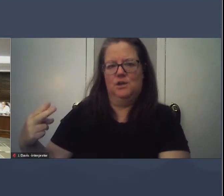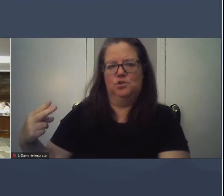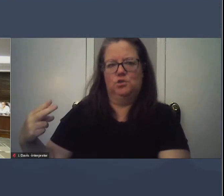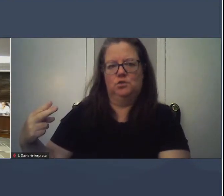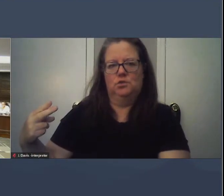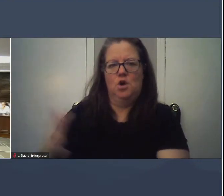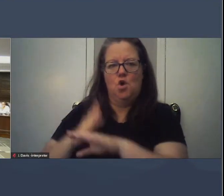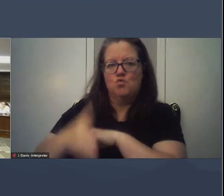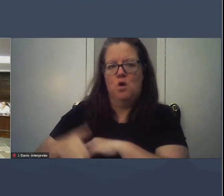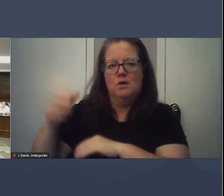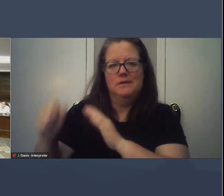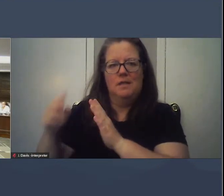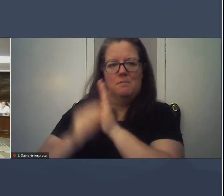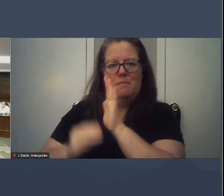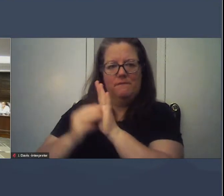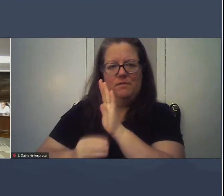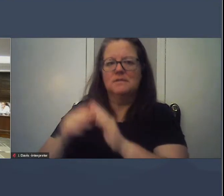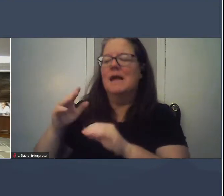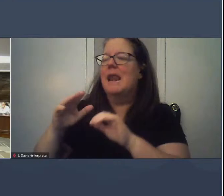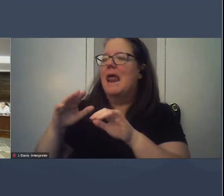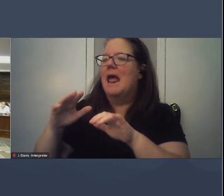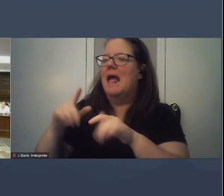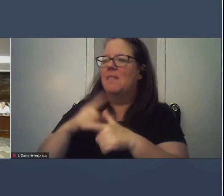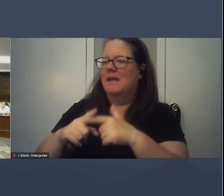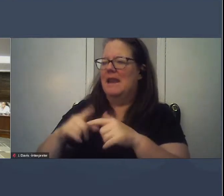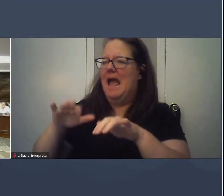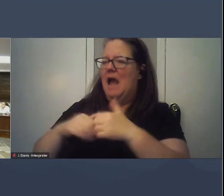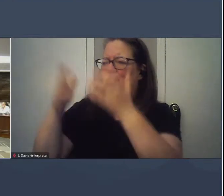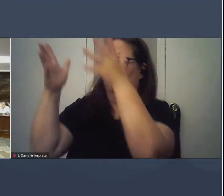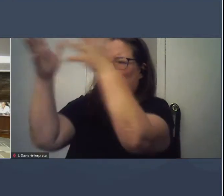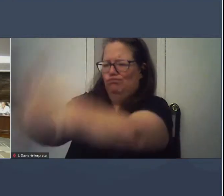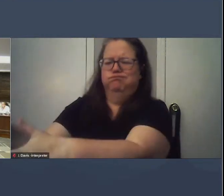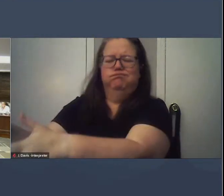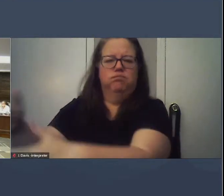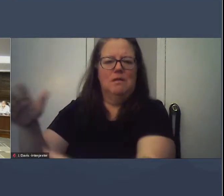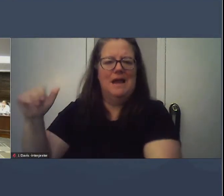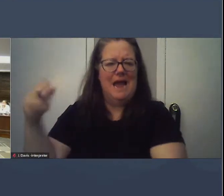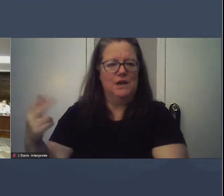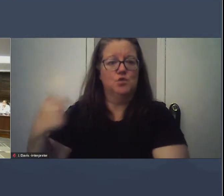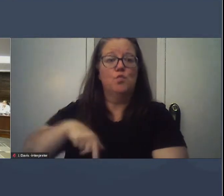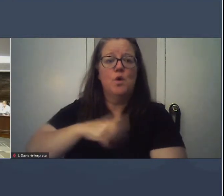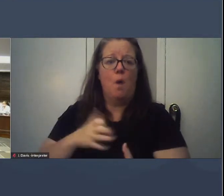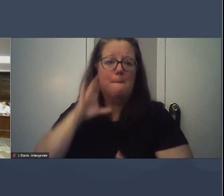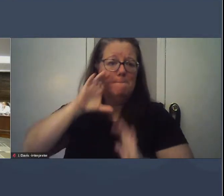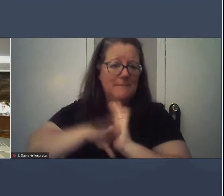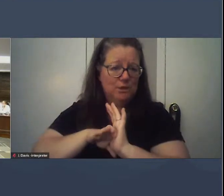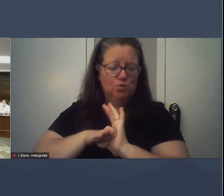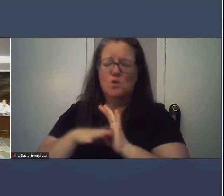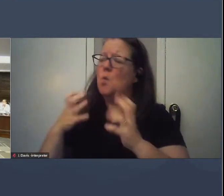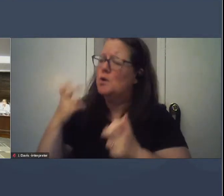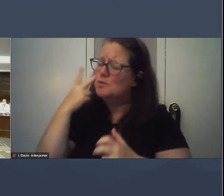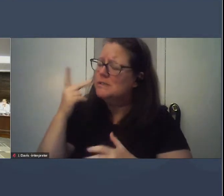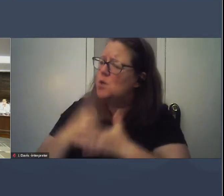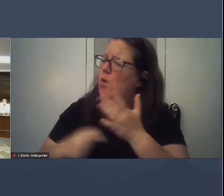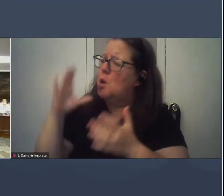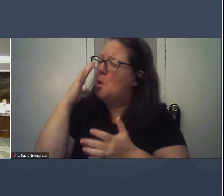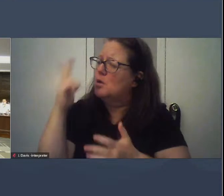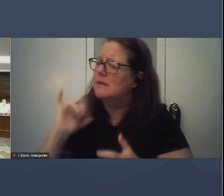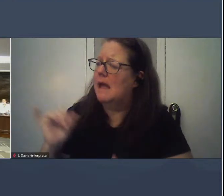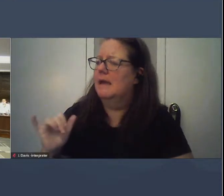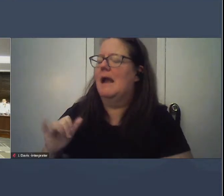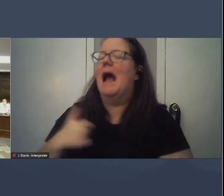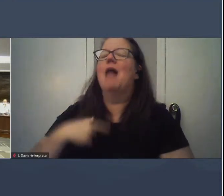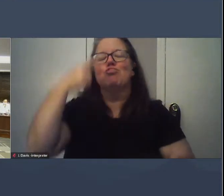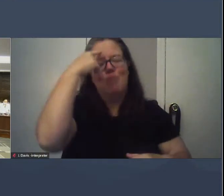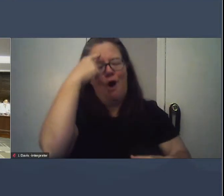Memphis. And then how you dumping it in South Memphis. And we need pictures. Well, we need to see what it looks like. I knew you were going to say that about the pictures.